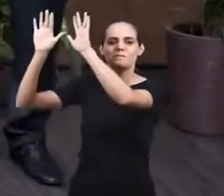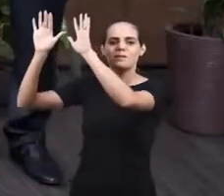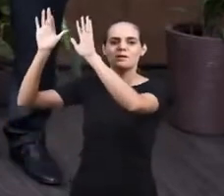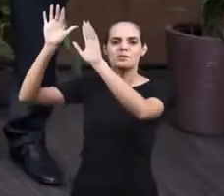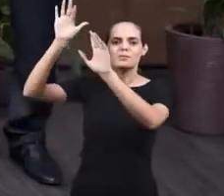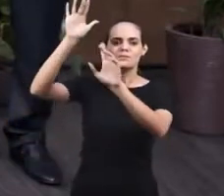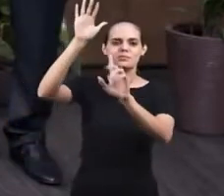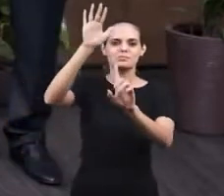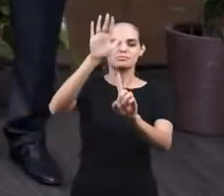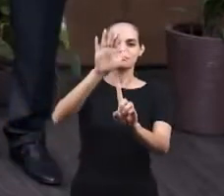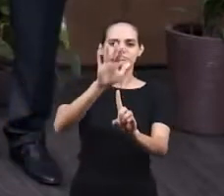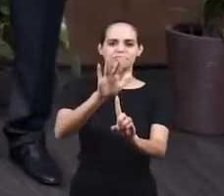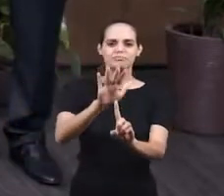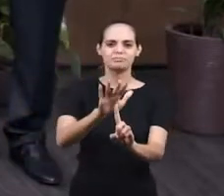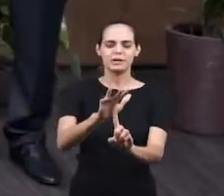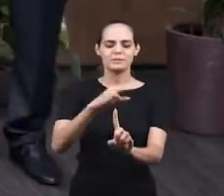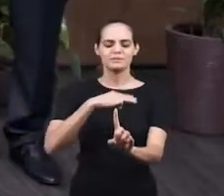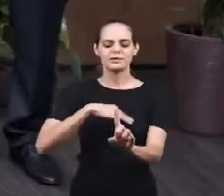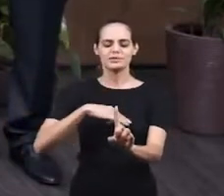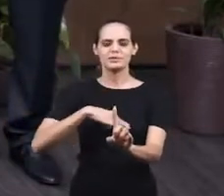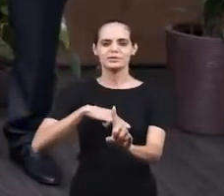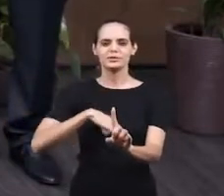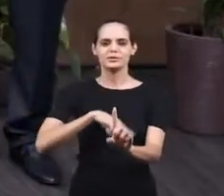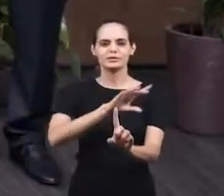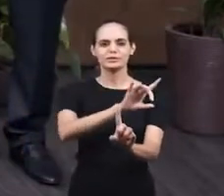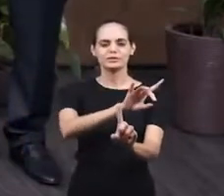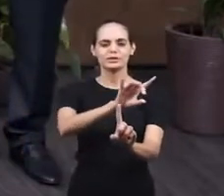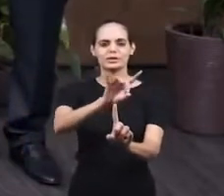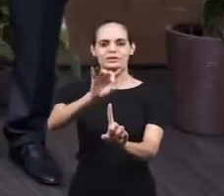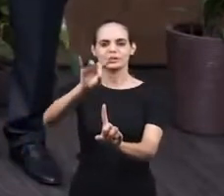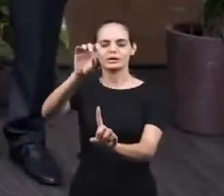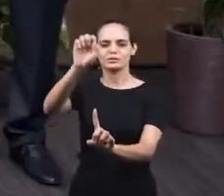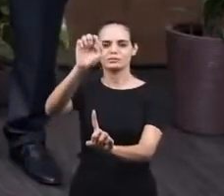to stretch out upon us his mercy.